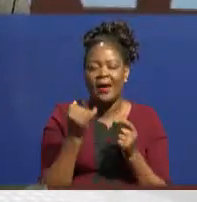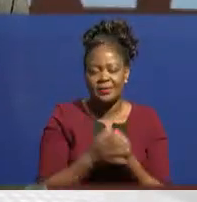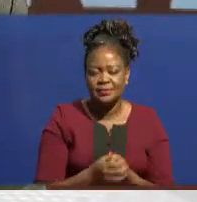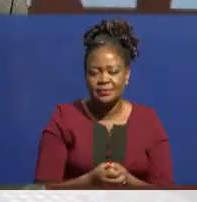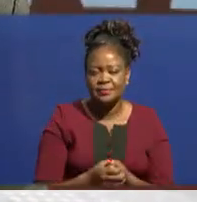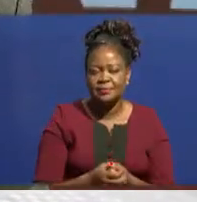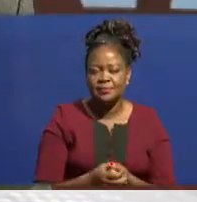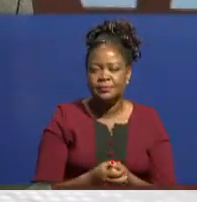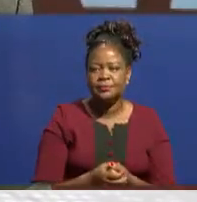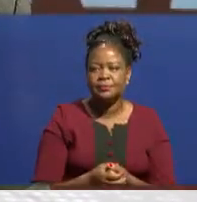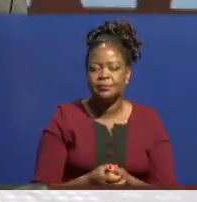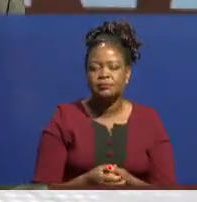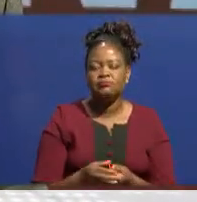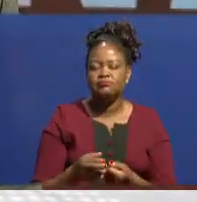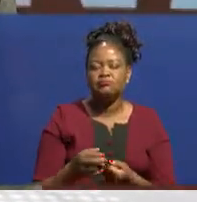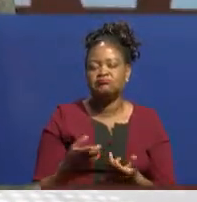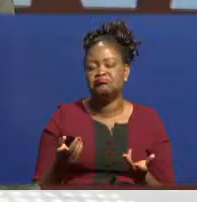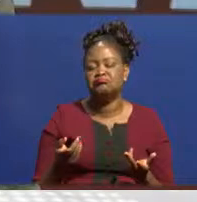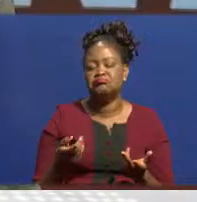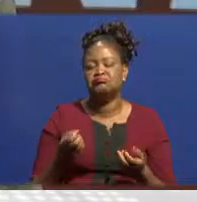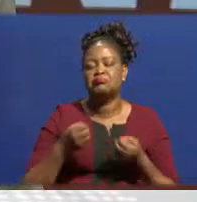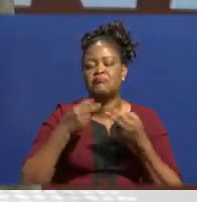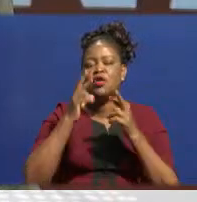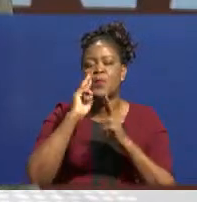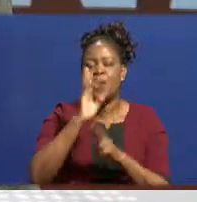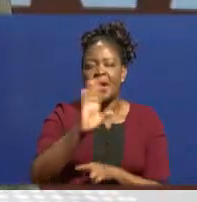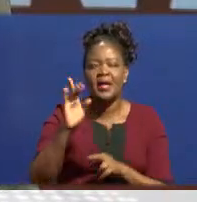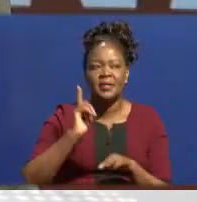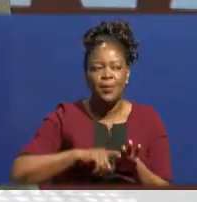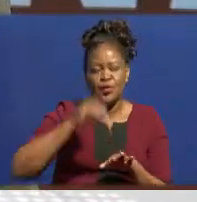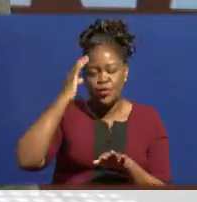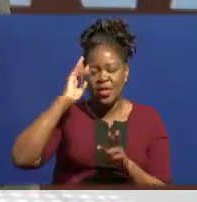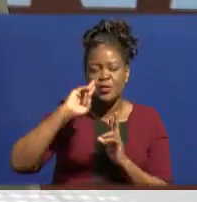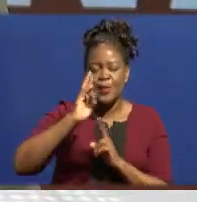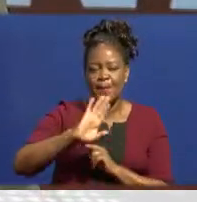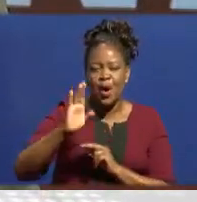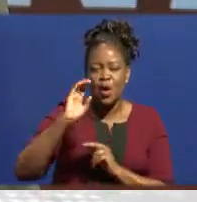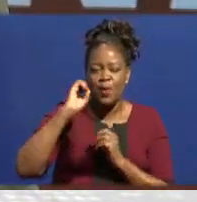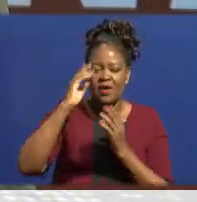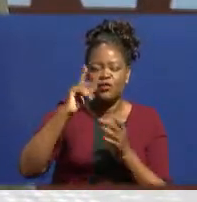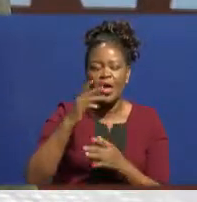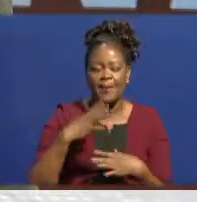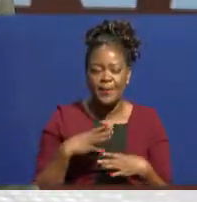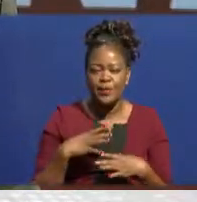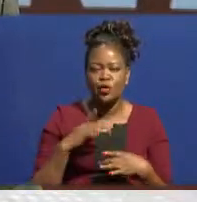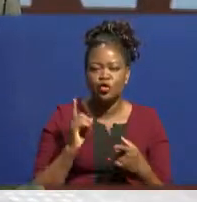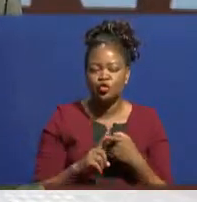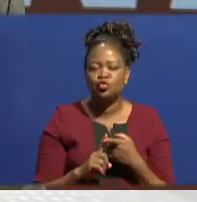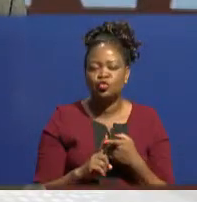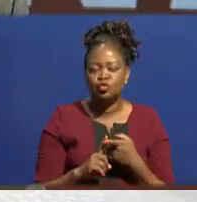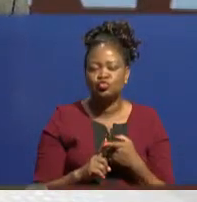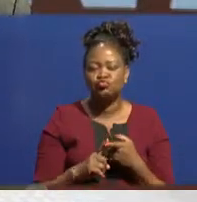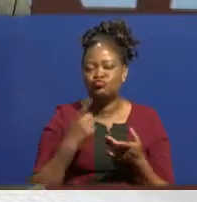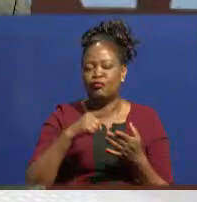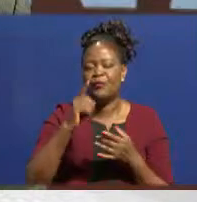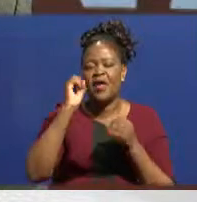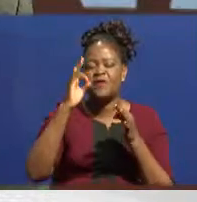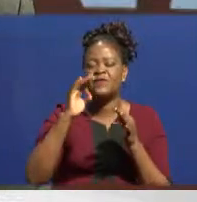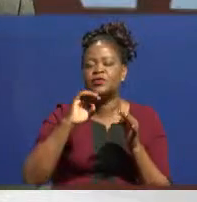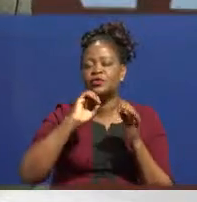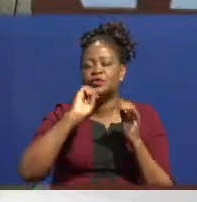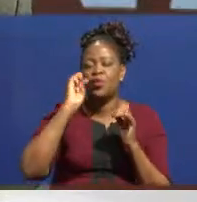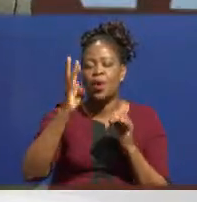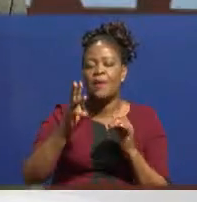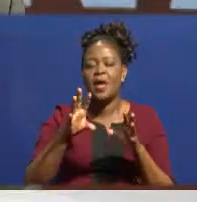to their report when we know that their report will be subjected to Kenyans to validate whether they will going